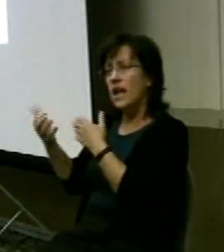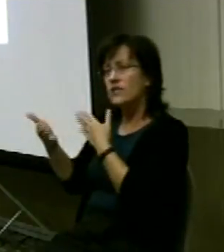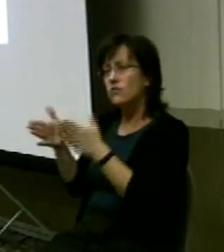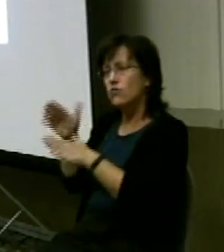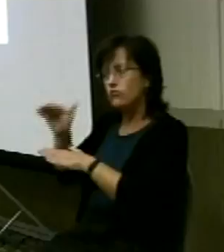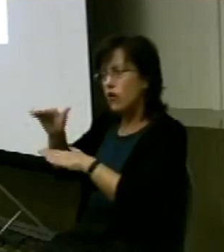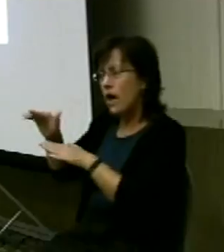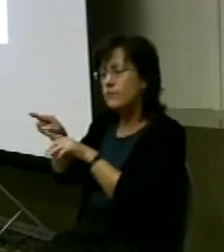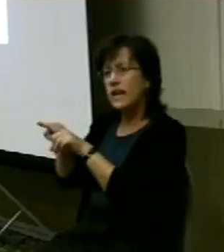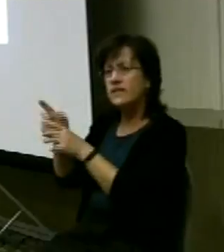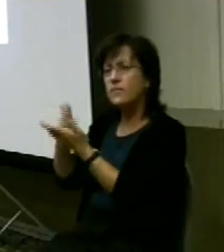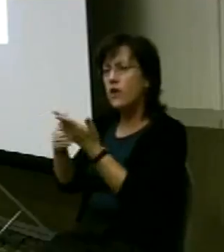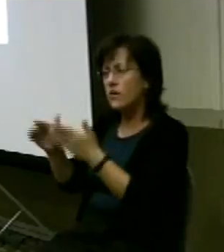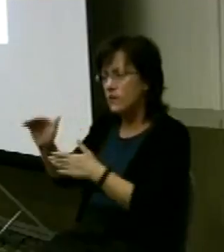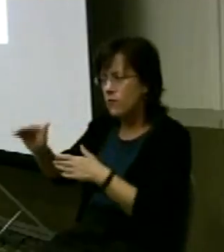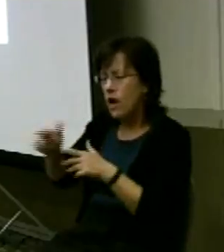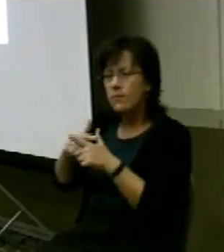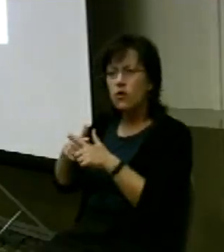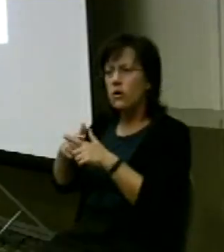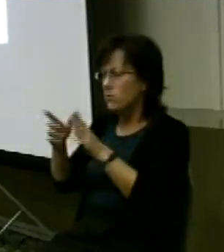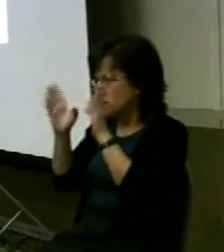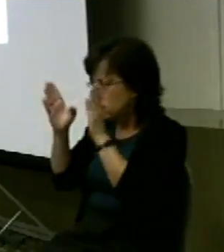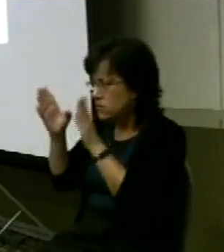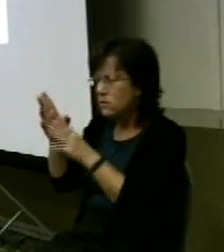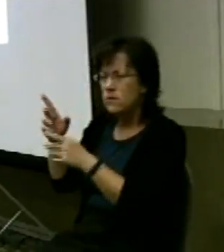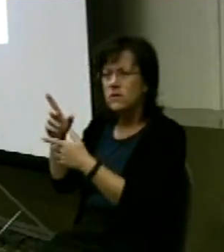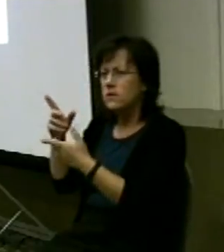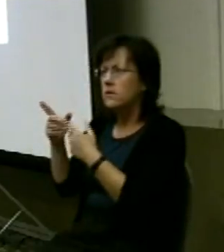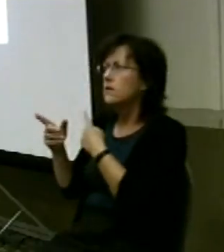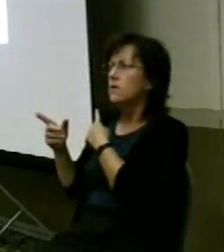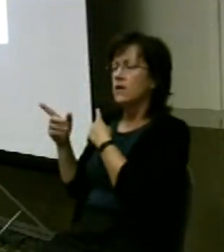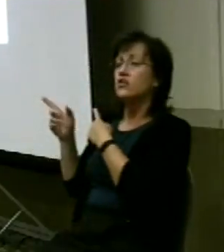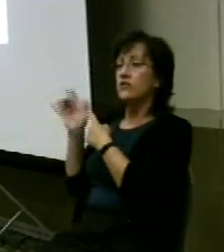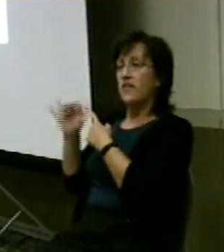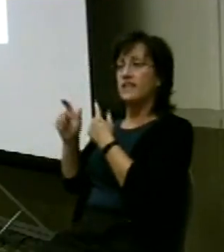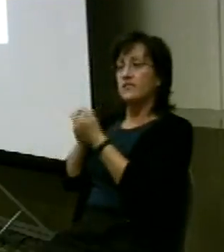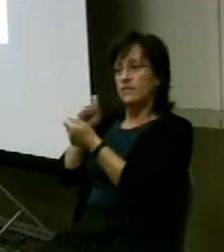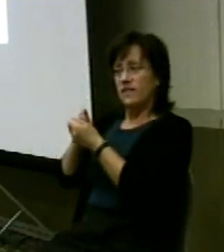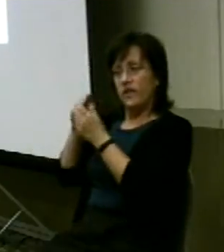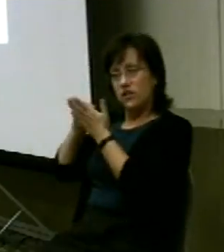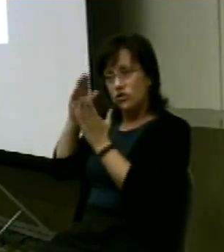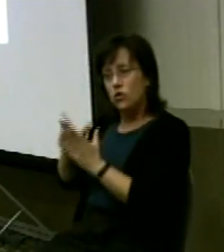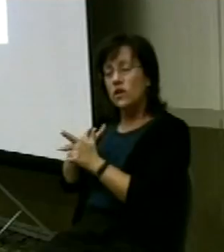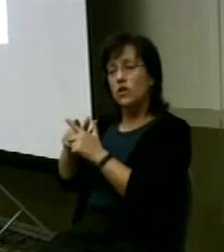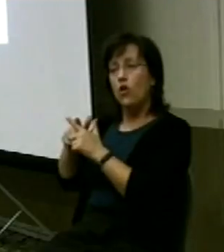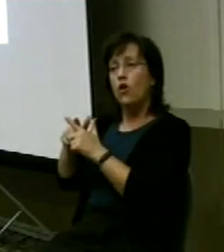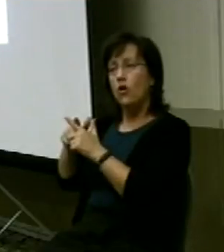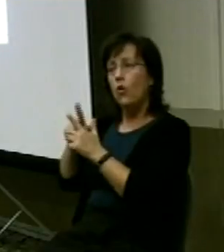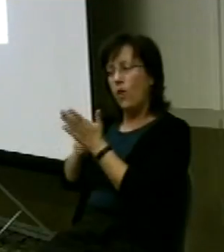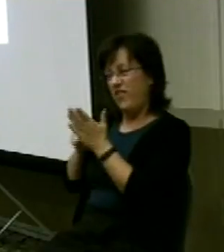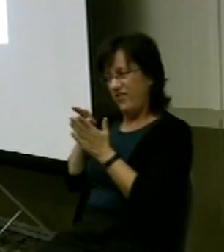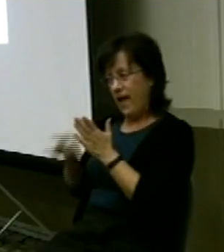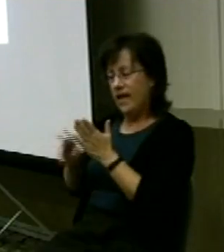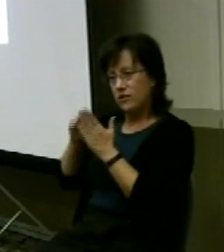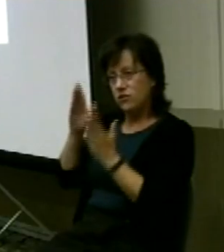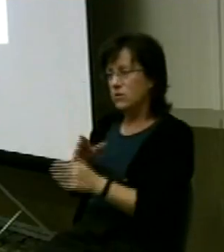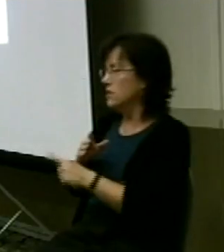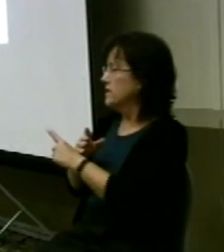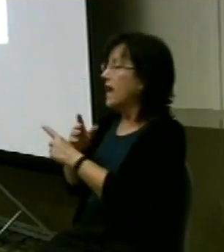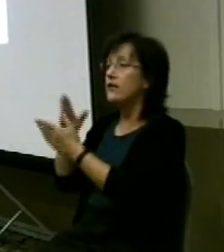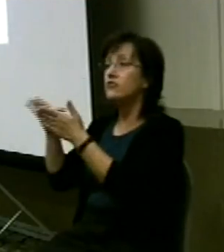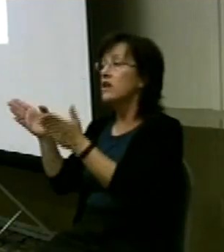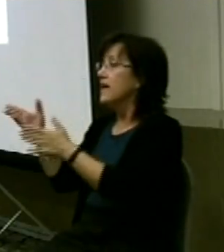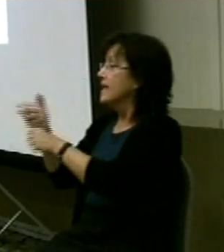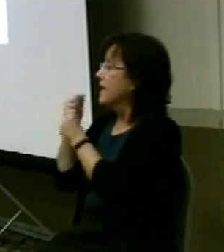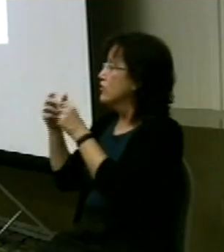those prompts, or just prompts to the kid? To that specific student, or a direction that that student needed to follow. It could be, get your math book and come